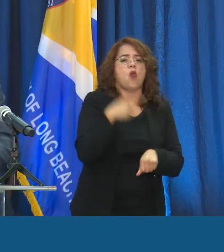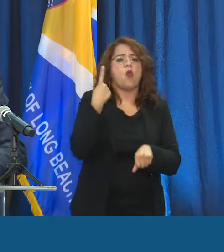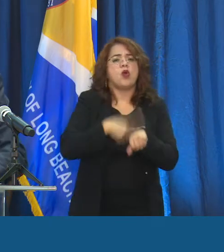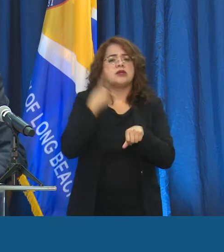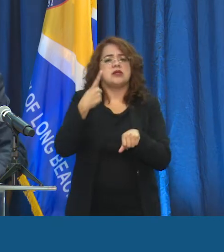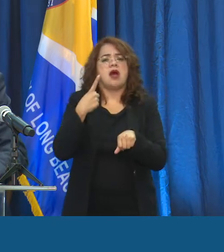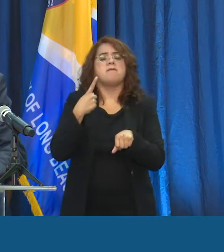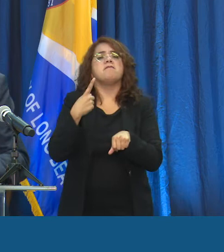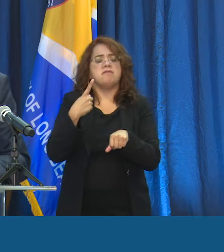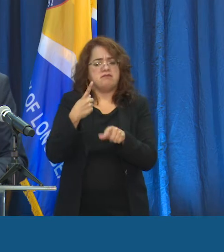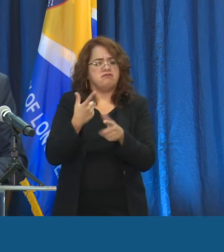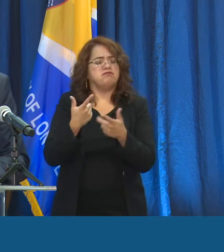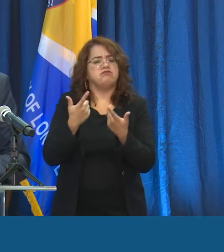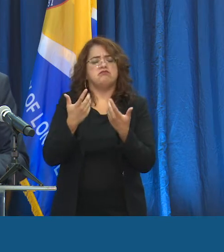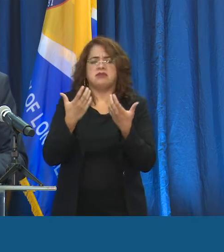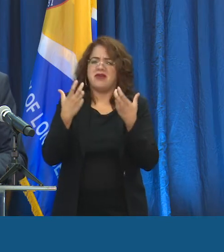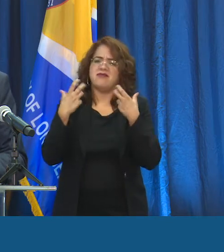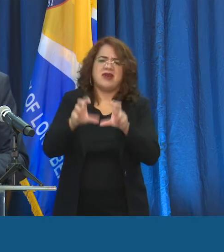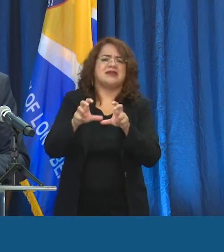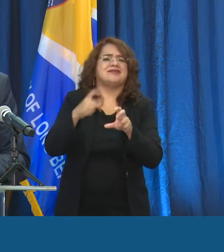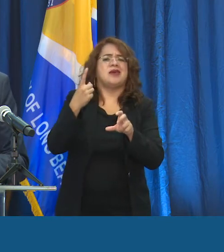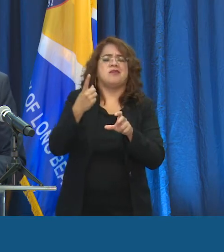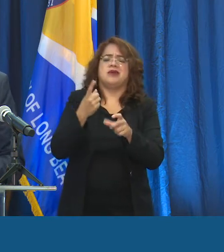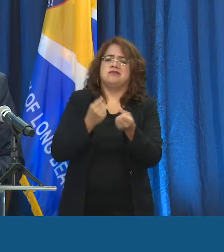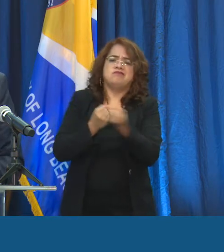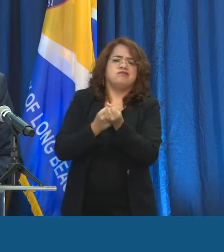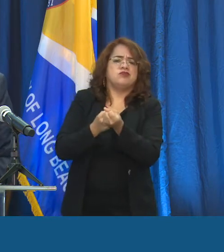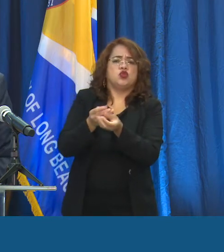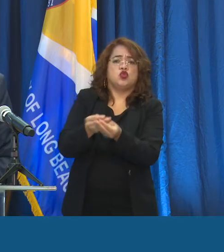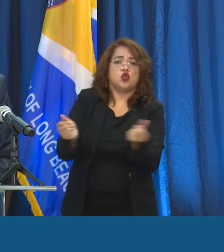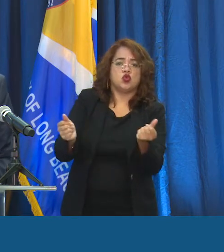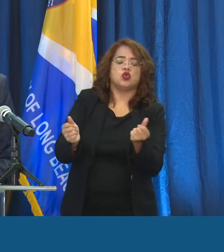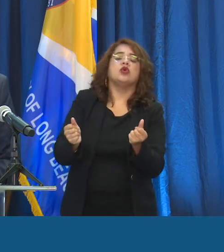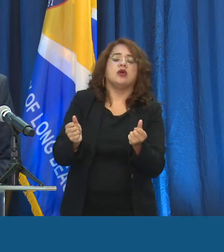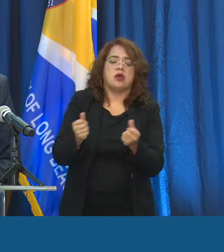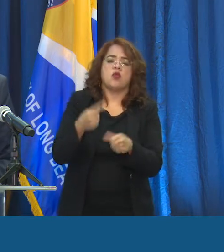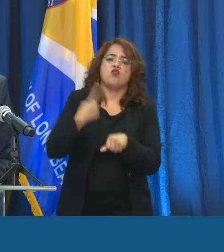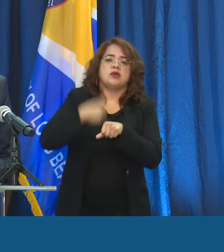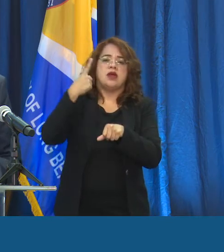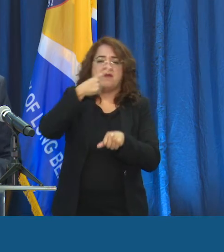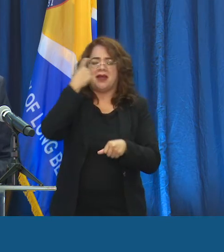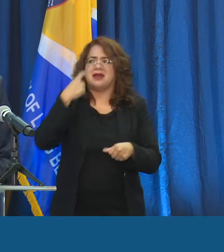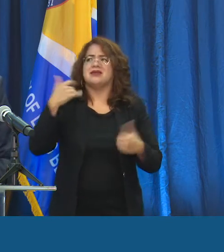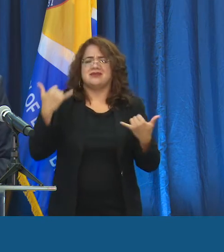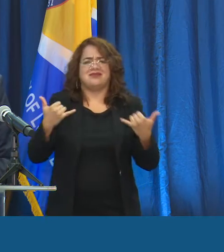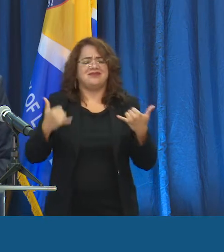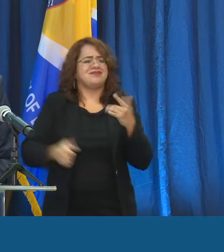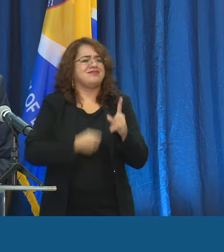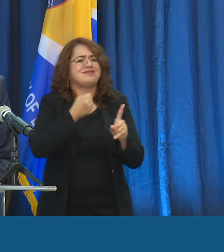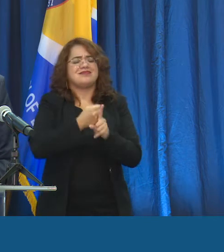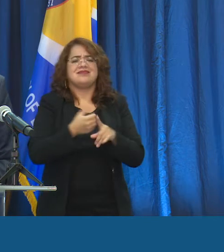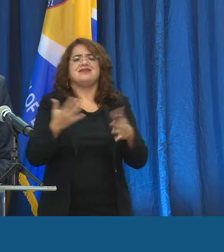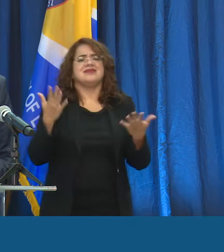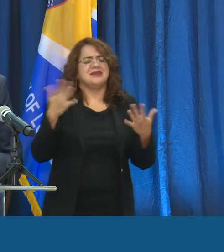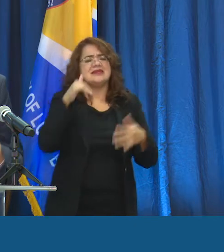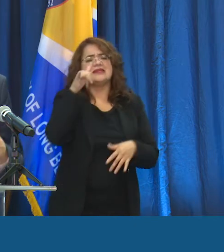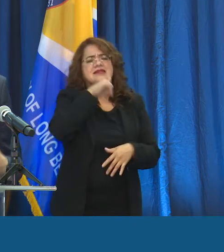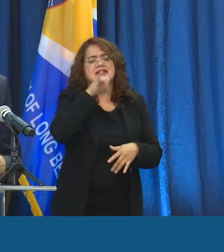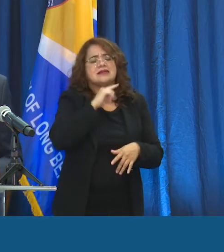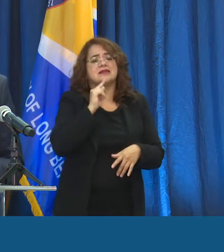given the magnitude of the problem. And so before we get into reductions, I really want to talk about what we've maintained. We have